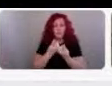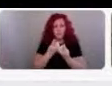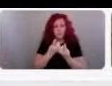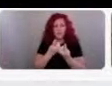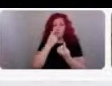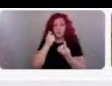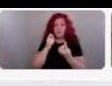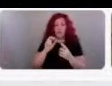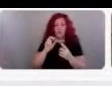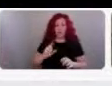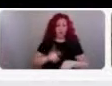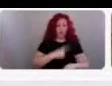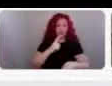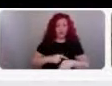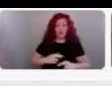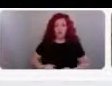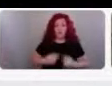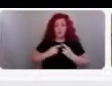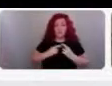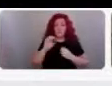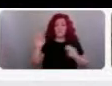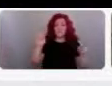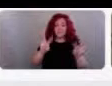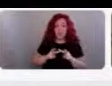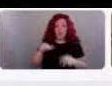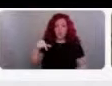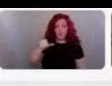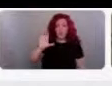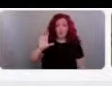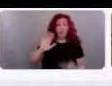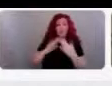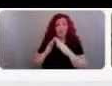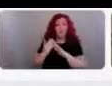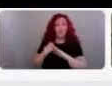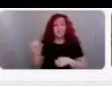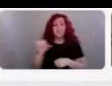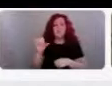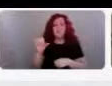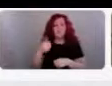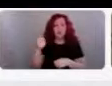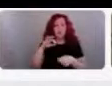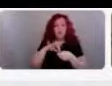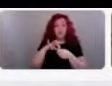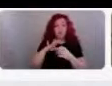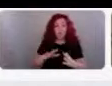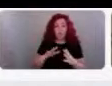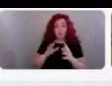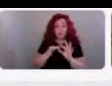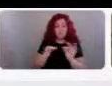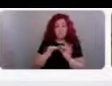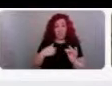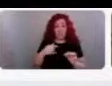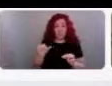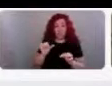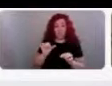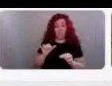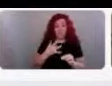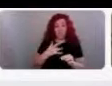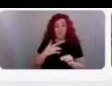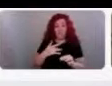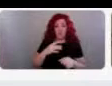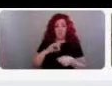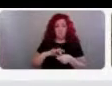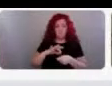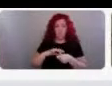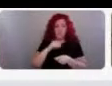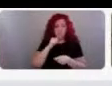the east valley uh queen creek community and like other voter and like others have stated i too feel that my vote is taken for